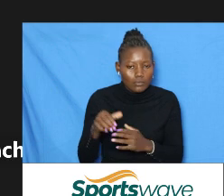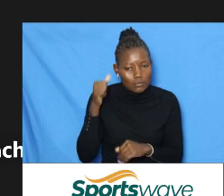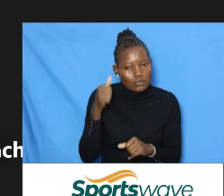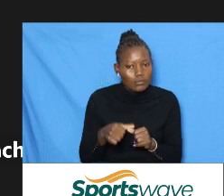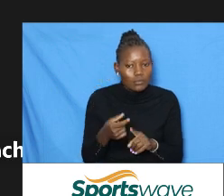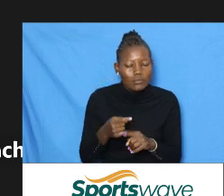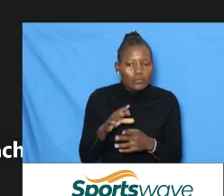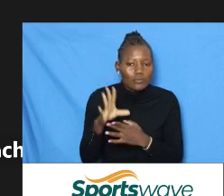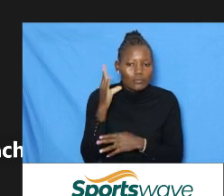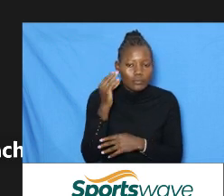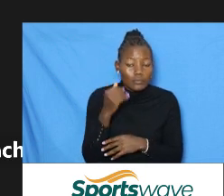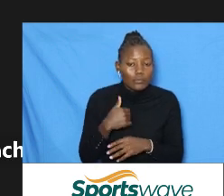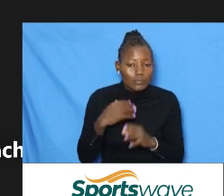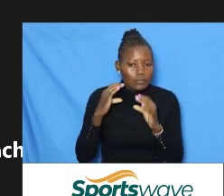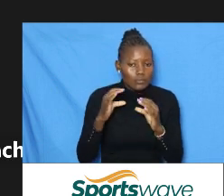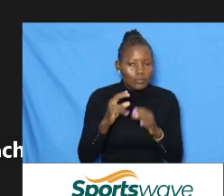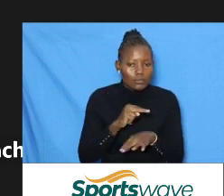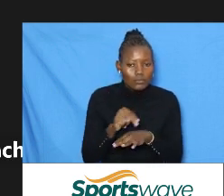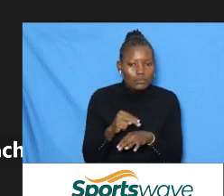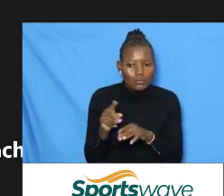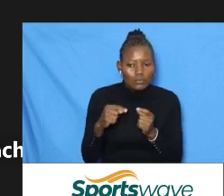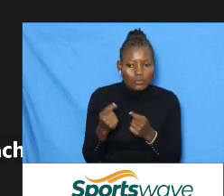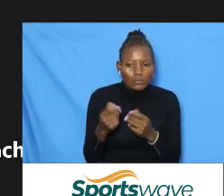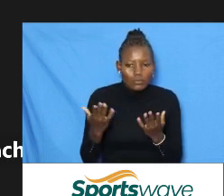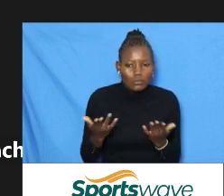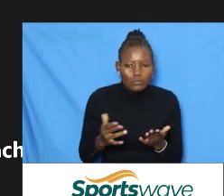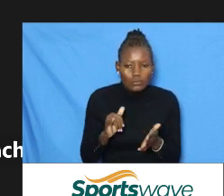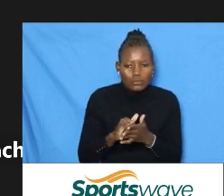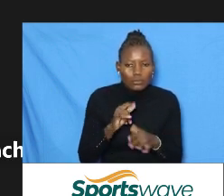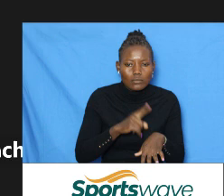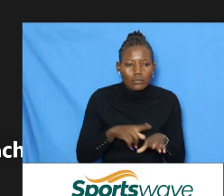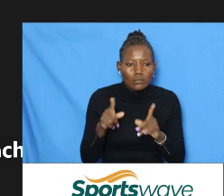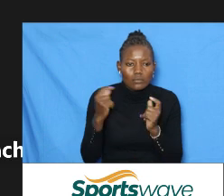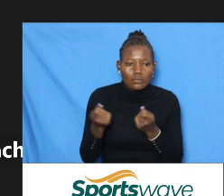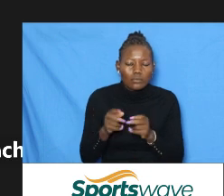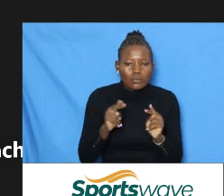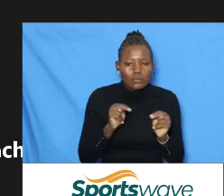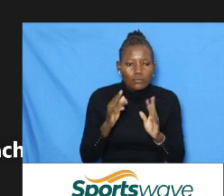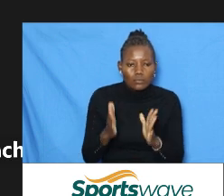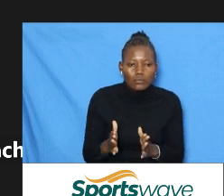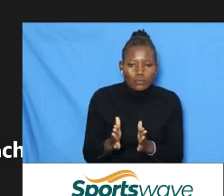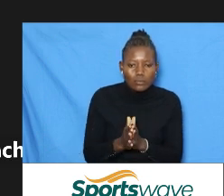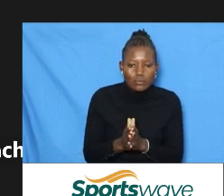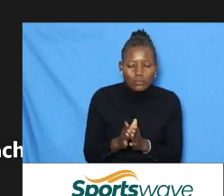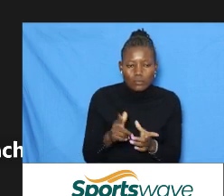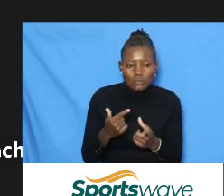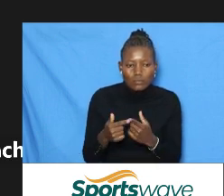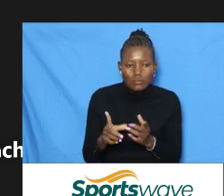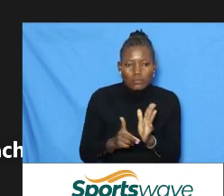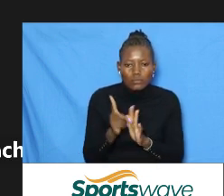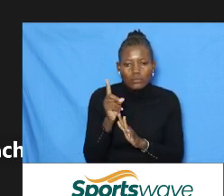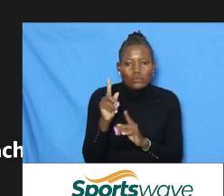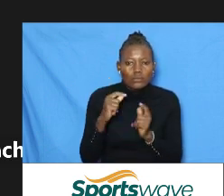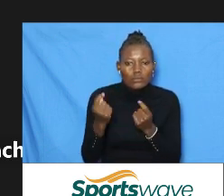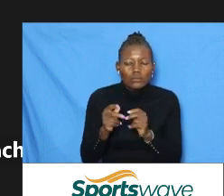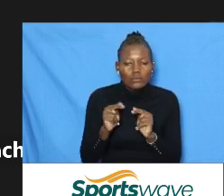experience coaching a national team, where at that time it was the team manager and myself, and then it developed into a team